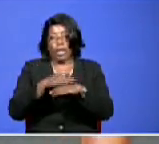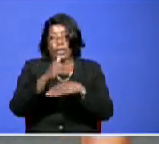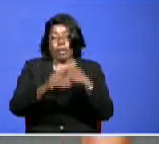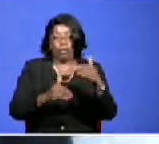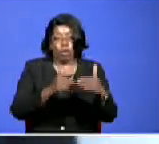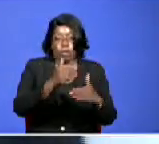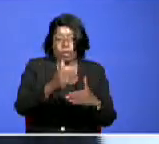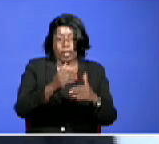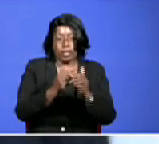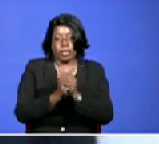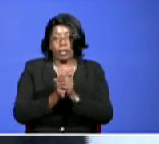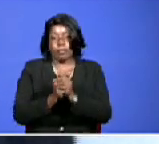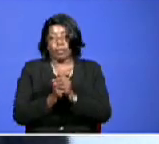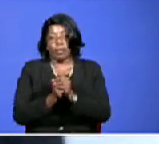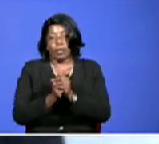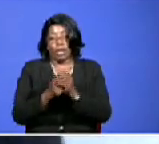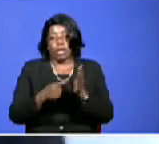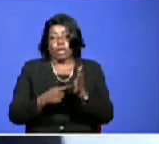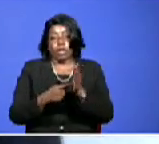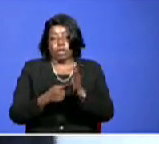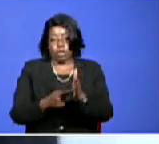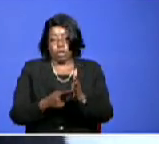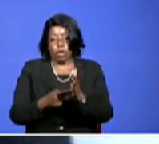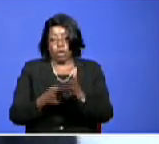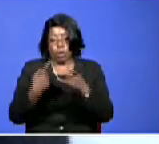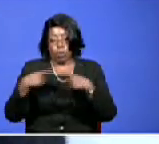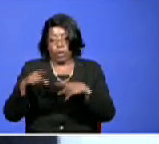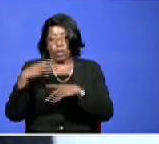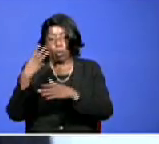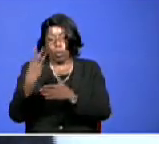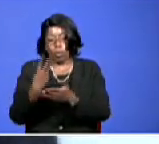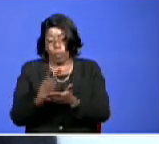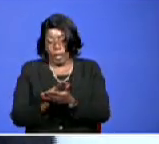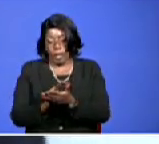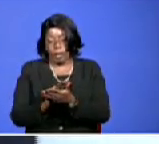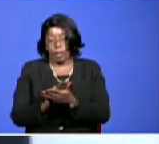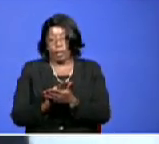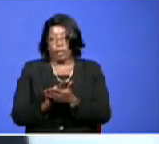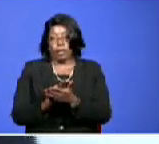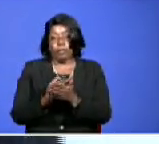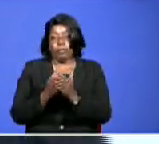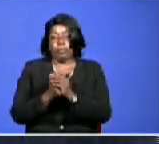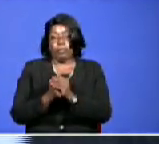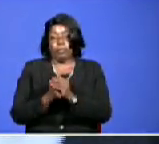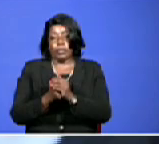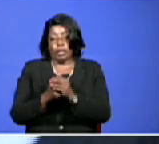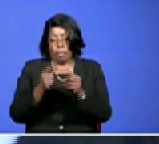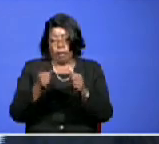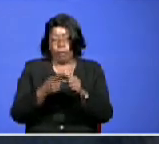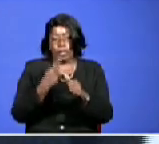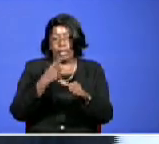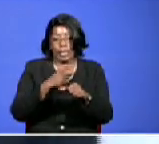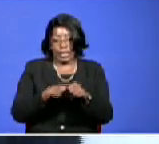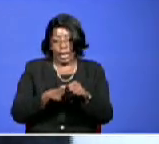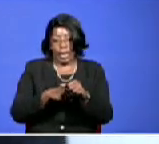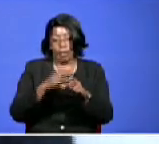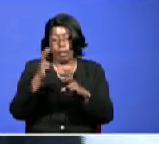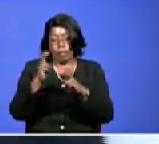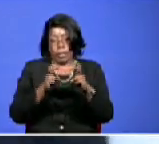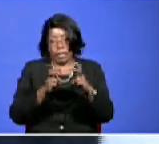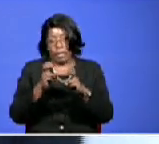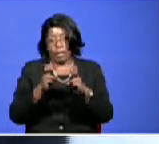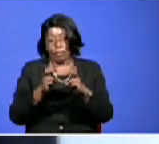progress. Well, the show went exceptionally well. I had a blast in Aruba. That was my first time ever competing in Aruba.